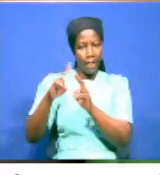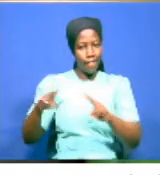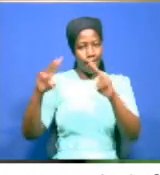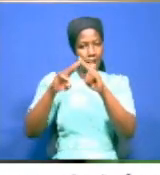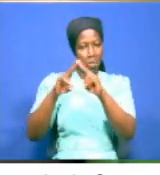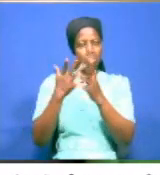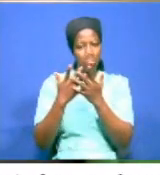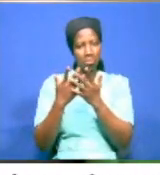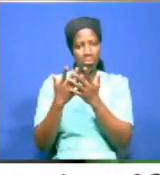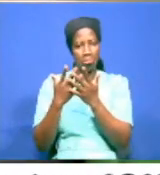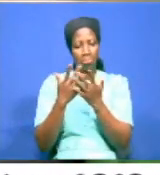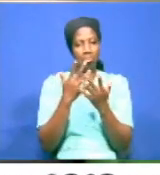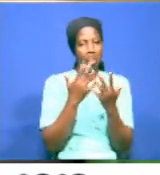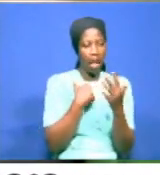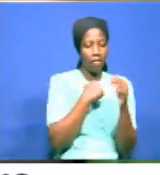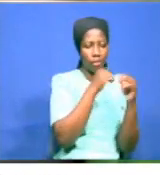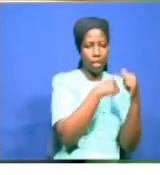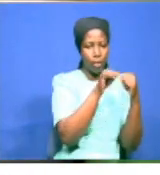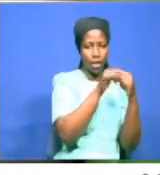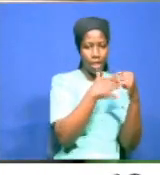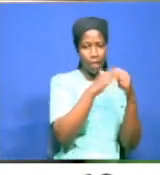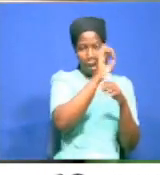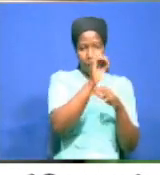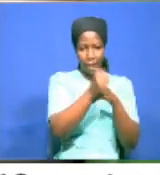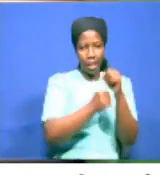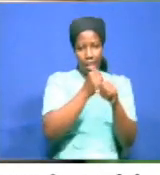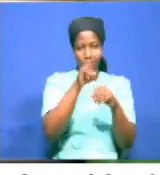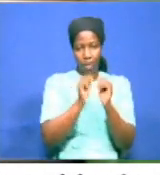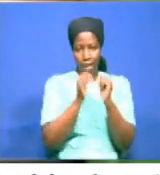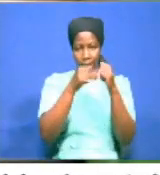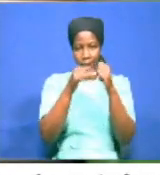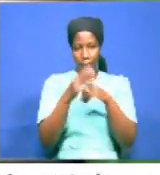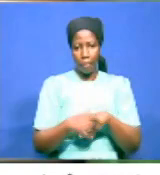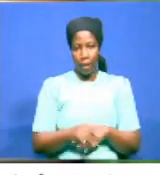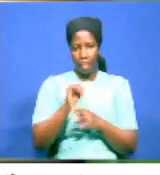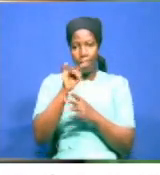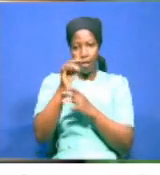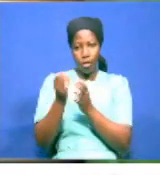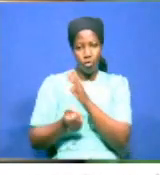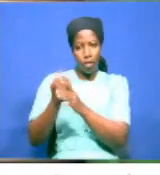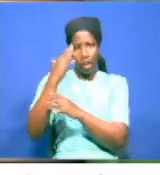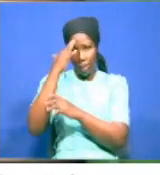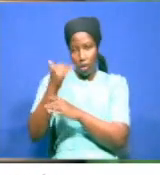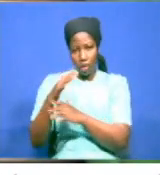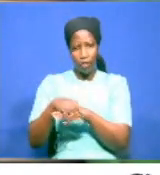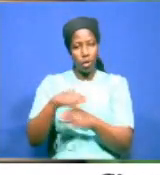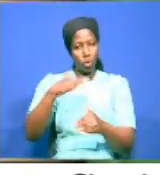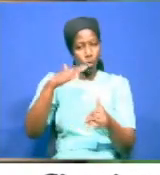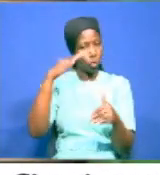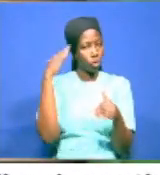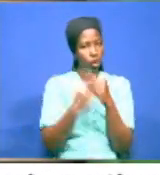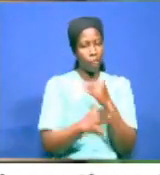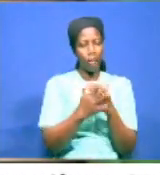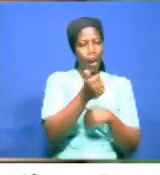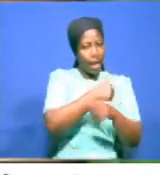compared to 6.9% in 2018. The decelerated growth was attributable to the gradual cessation of